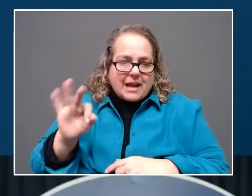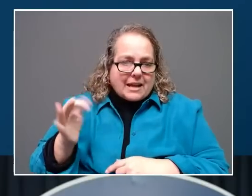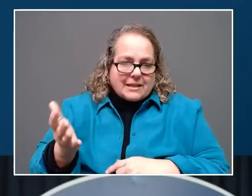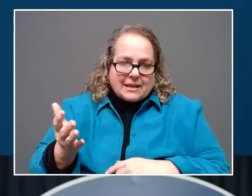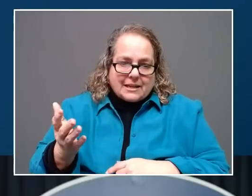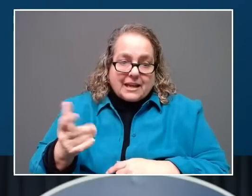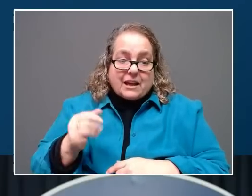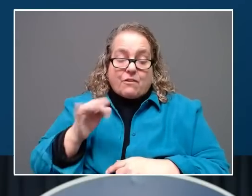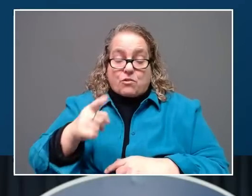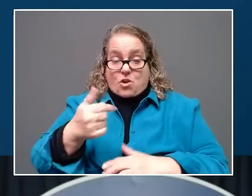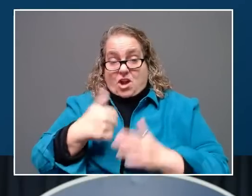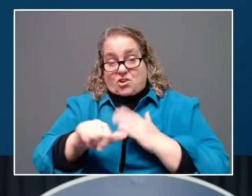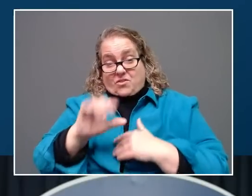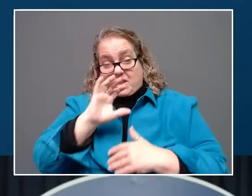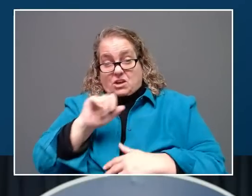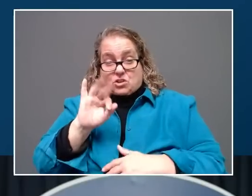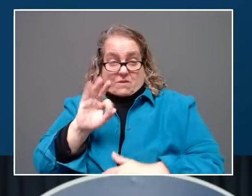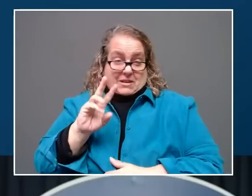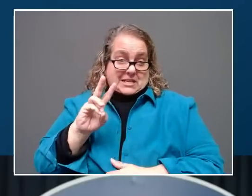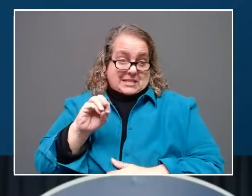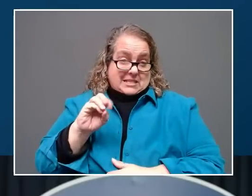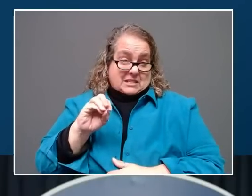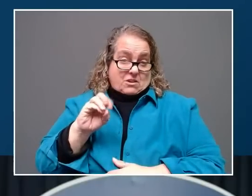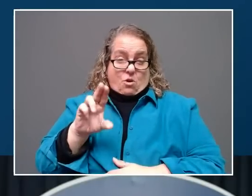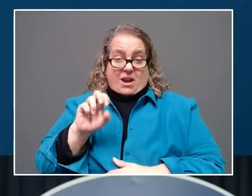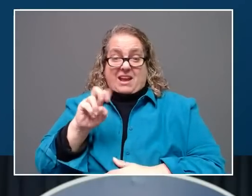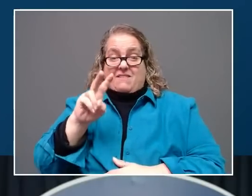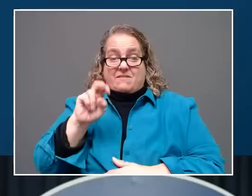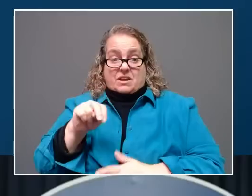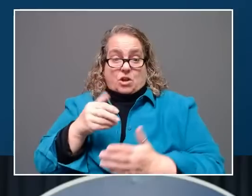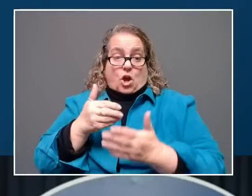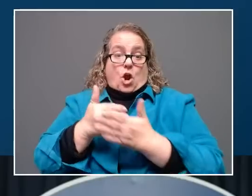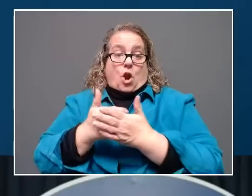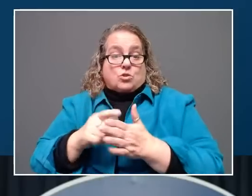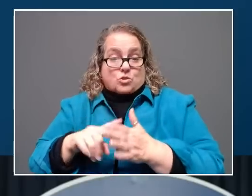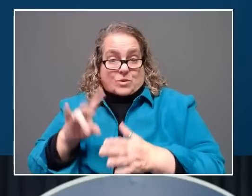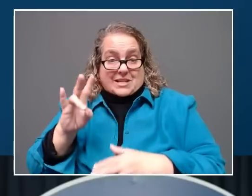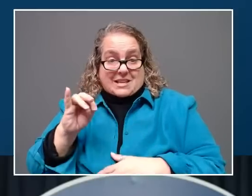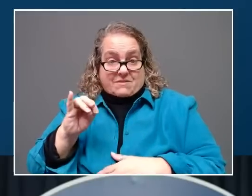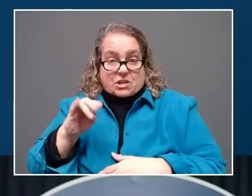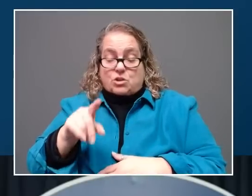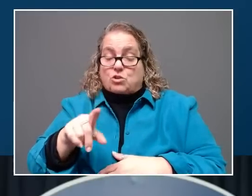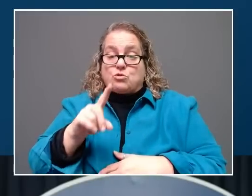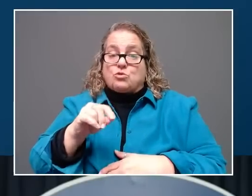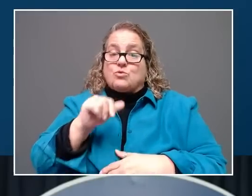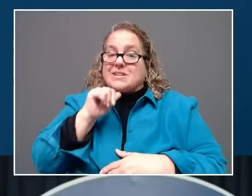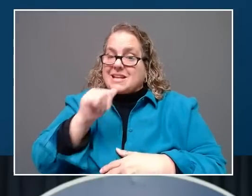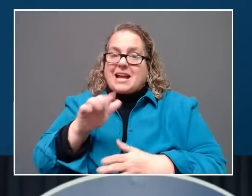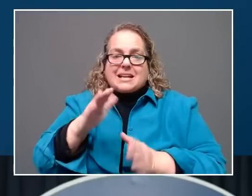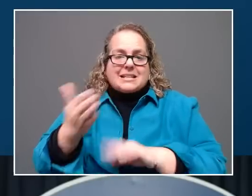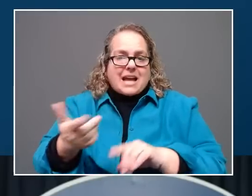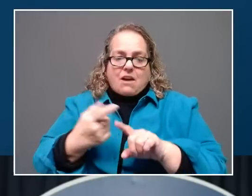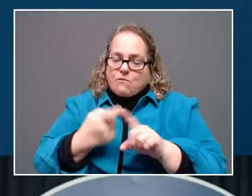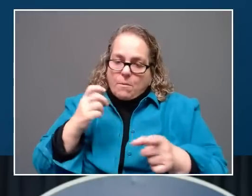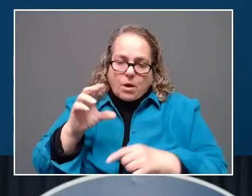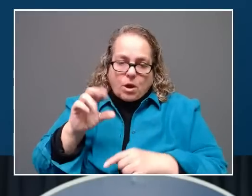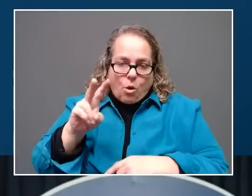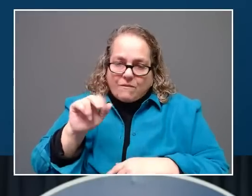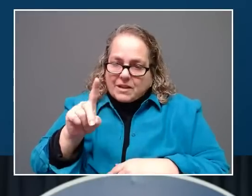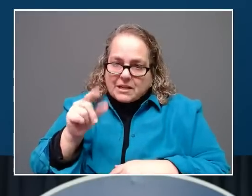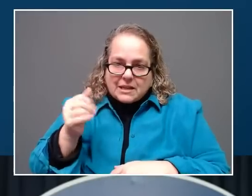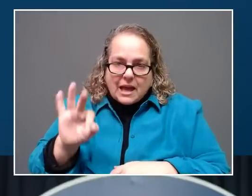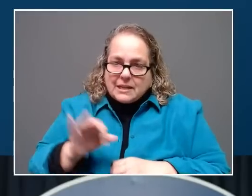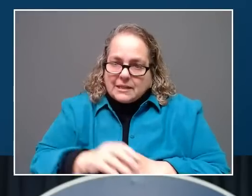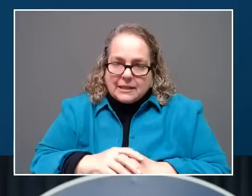of 60 or even close to 70, you do not die from COVID-19. If you